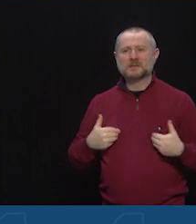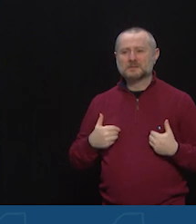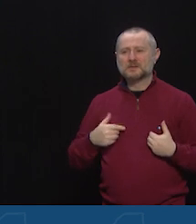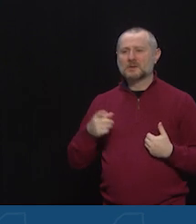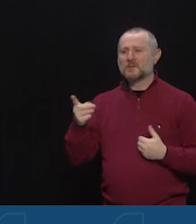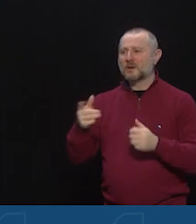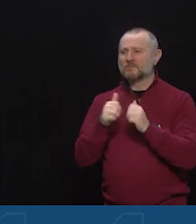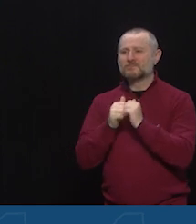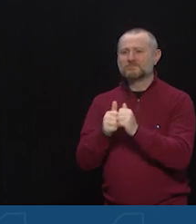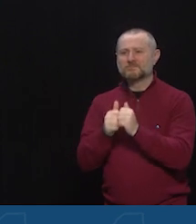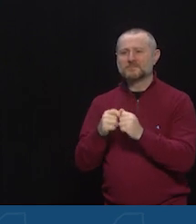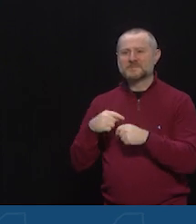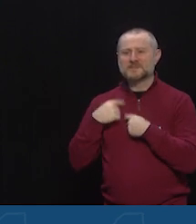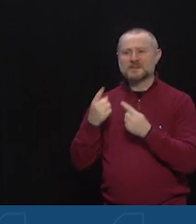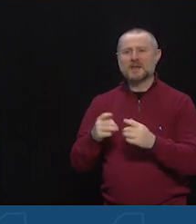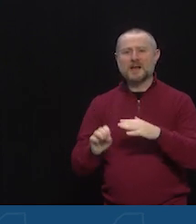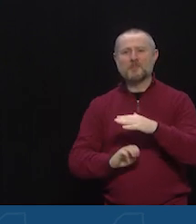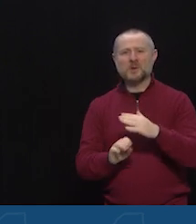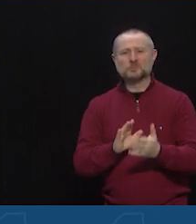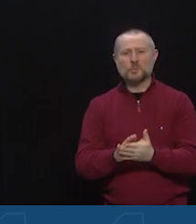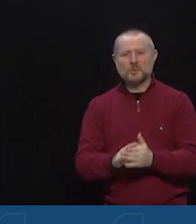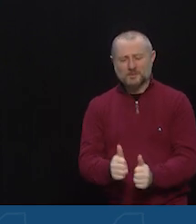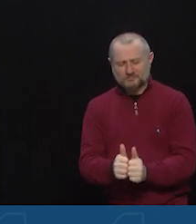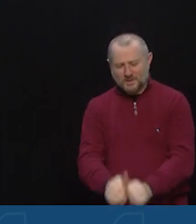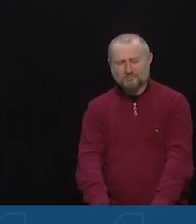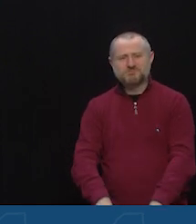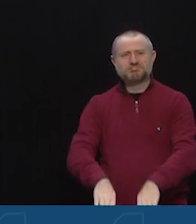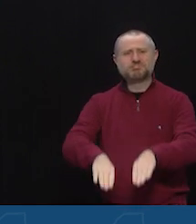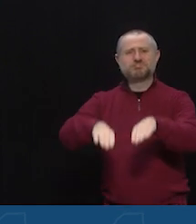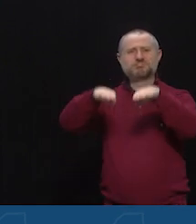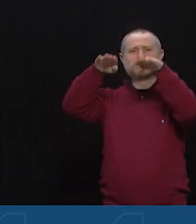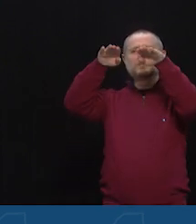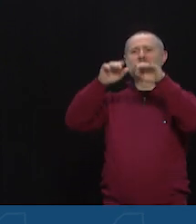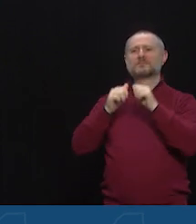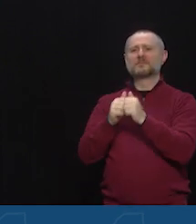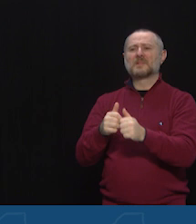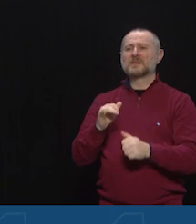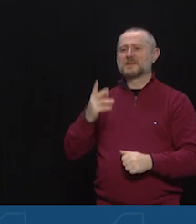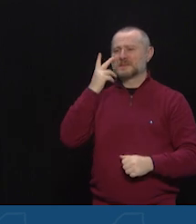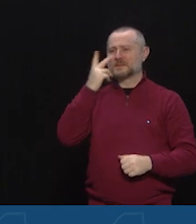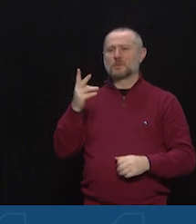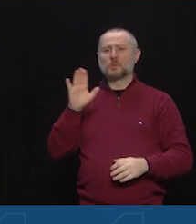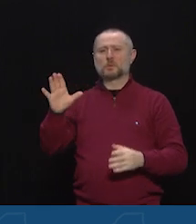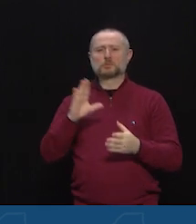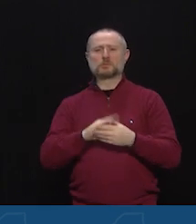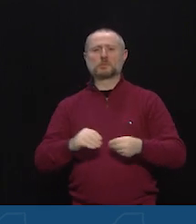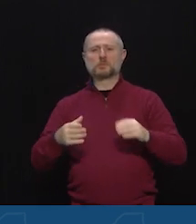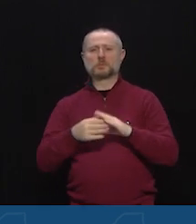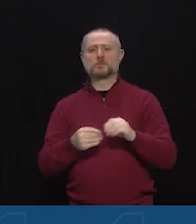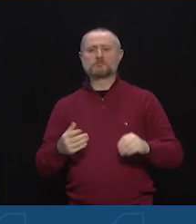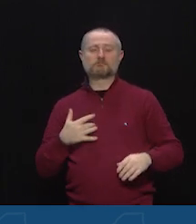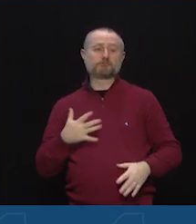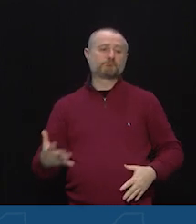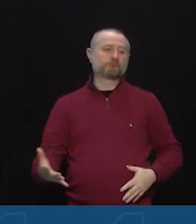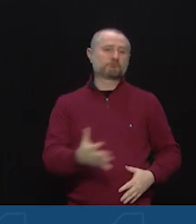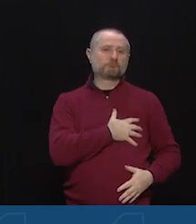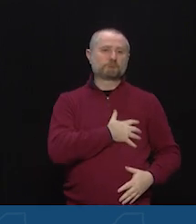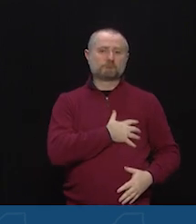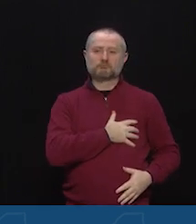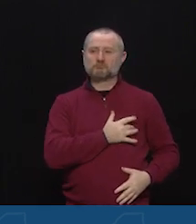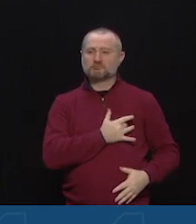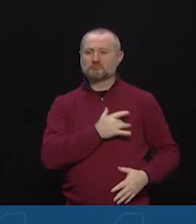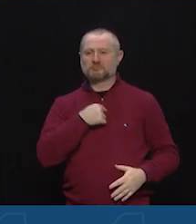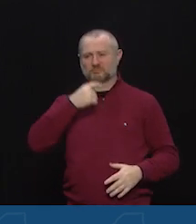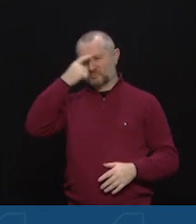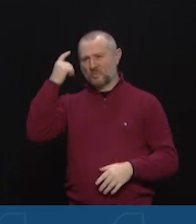were just in grade school. So her pain was real, it was searing to hear, and it's going to be enduring for a long time. And we're just going to